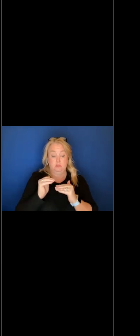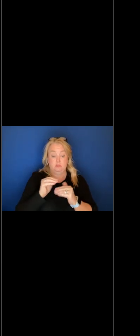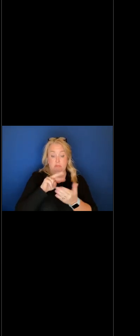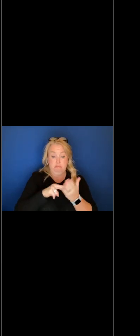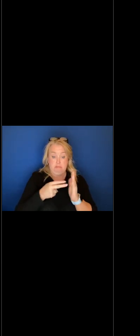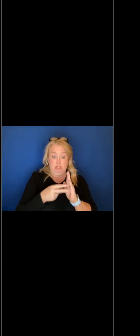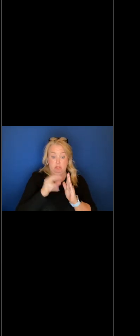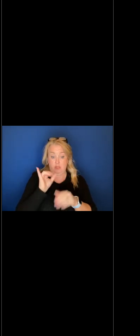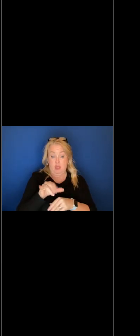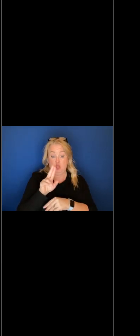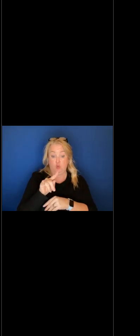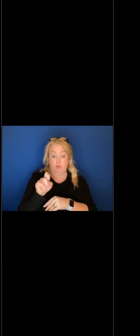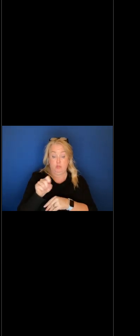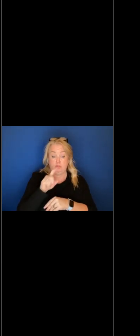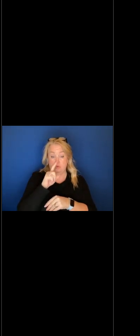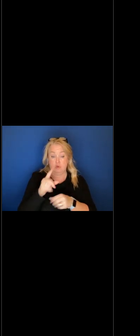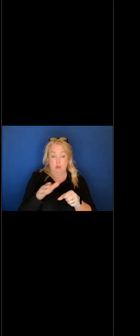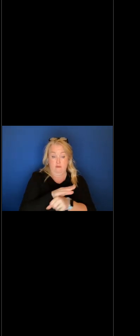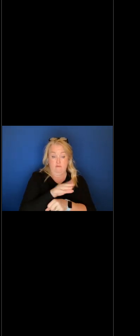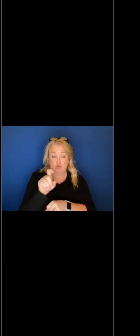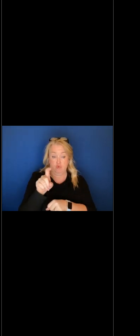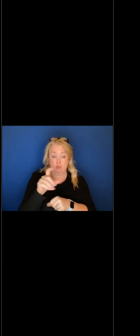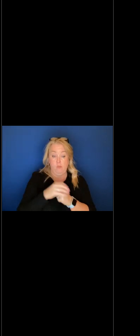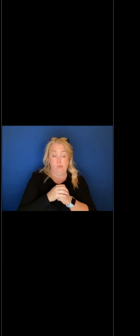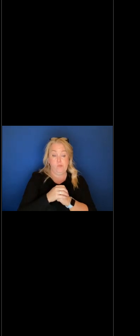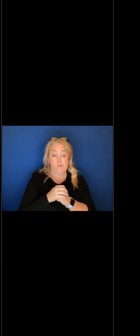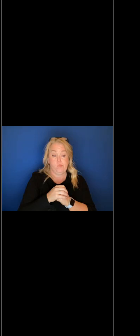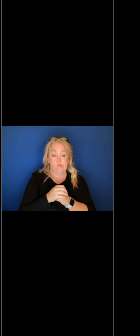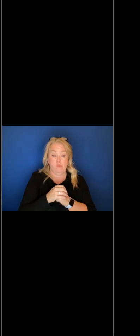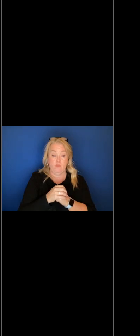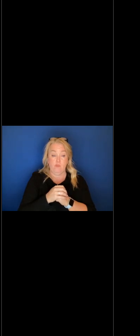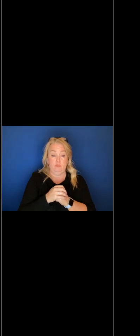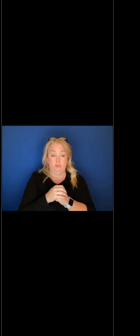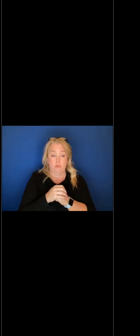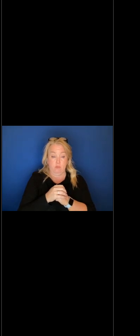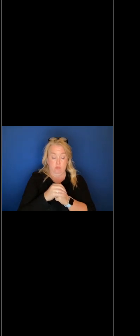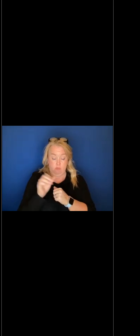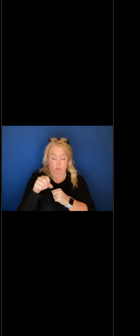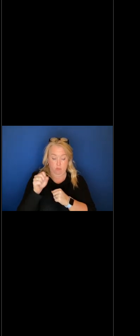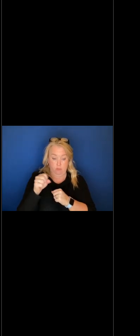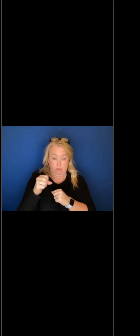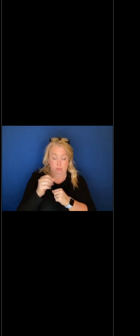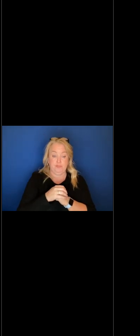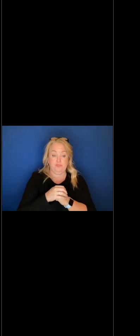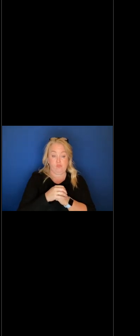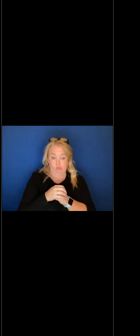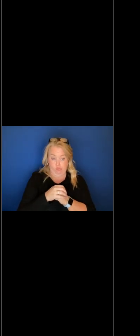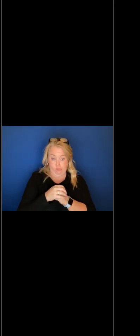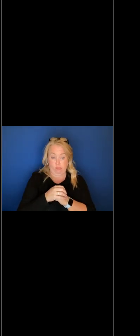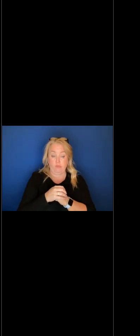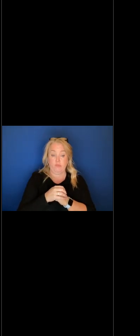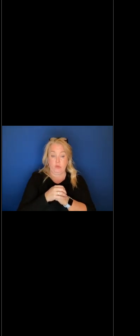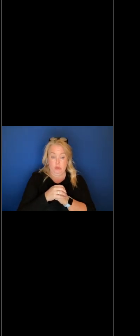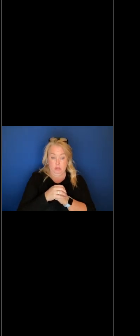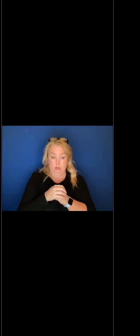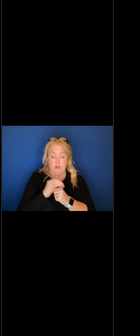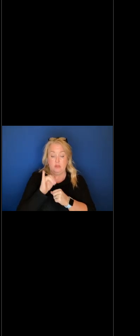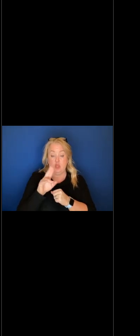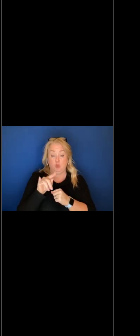those units covered by the Fair Housing Act? Yes, provided that the